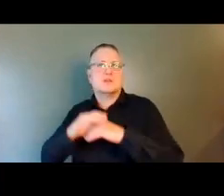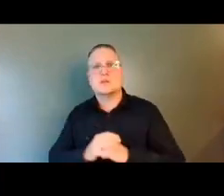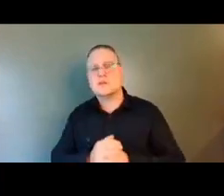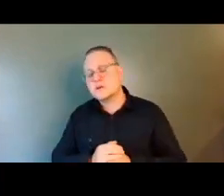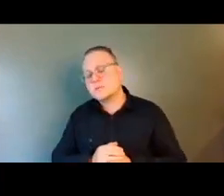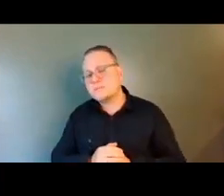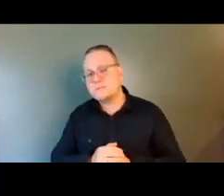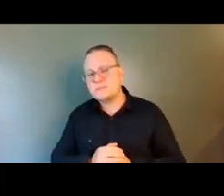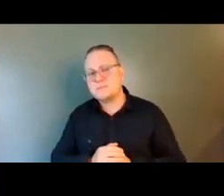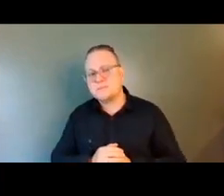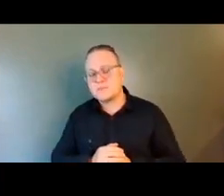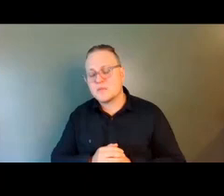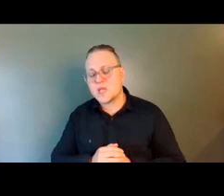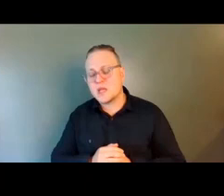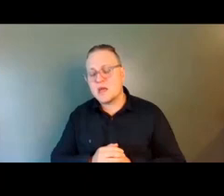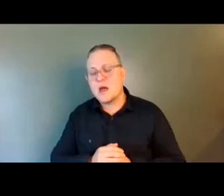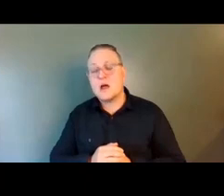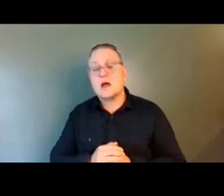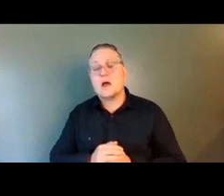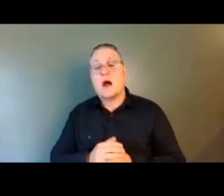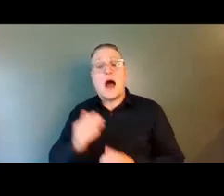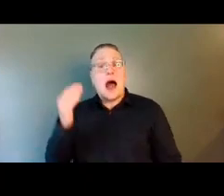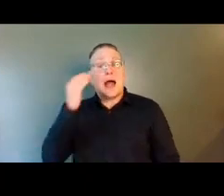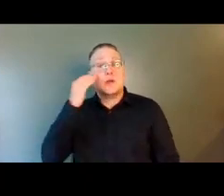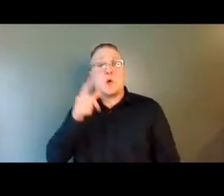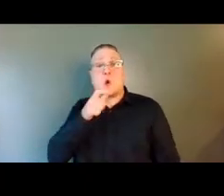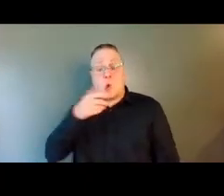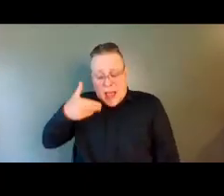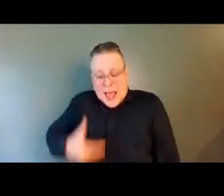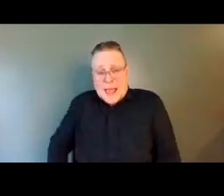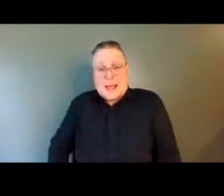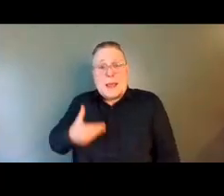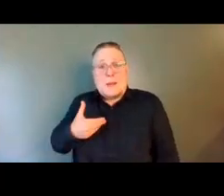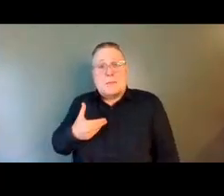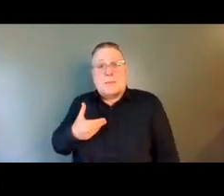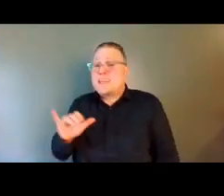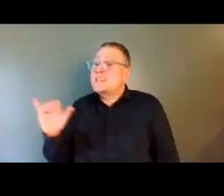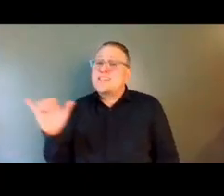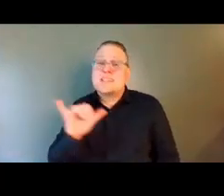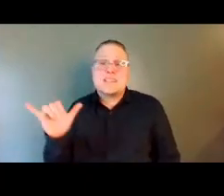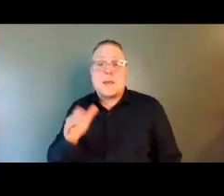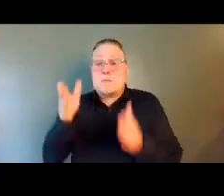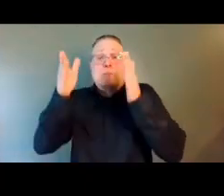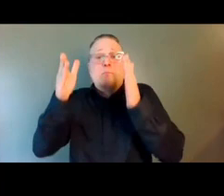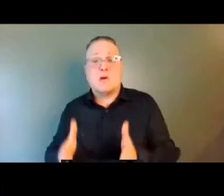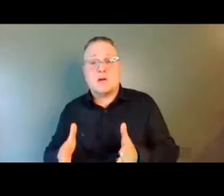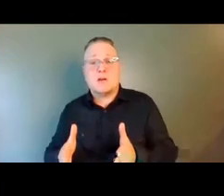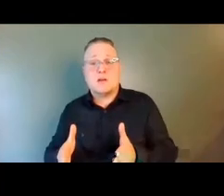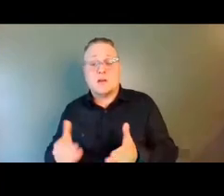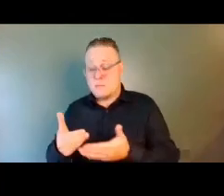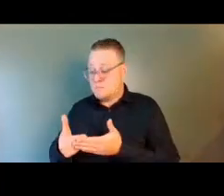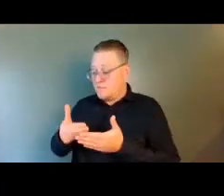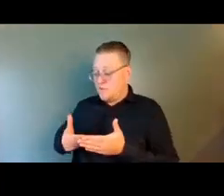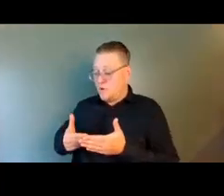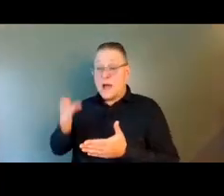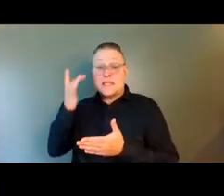I knew that in my skin, I was still the same person, right? I just now didn't have sight. So